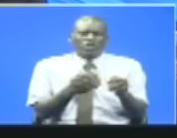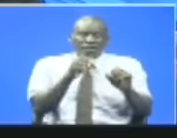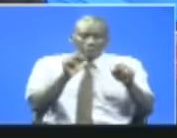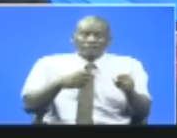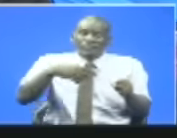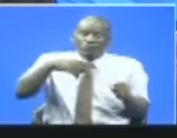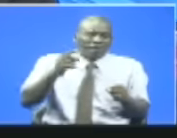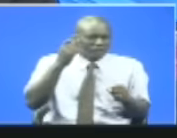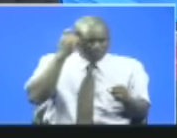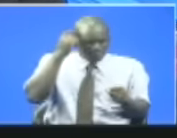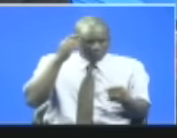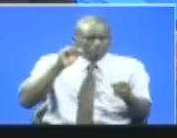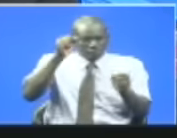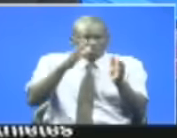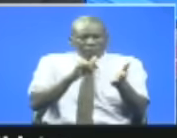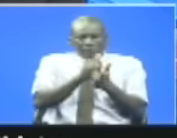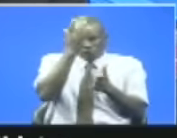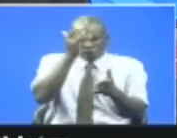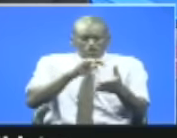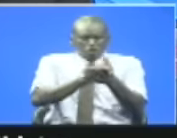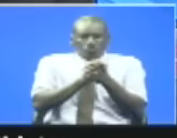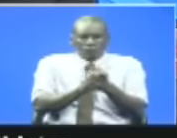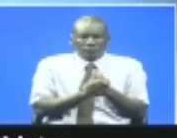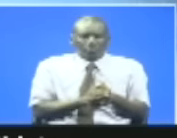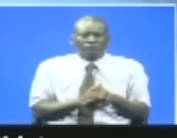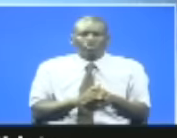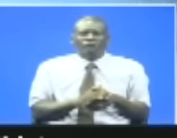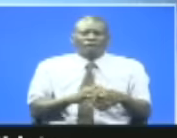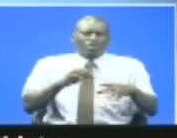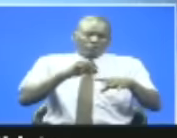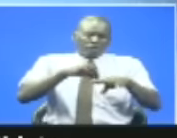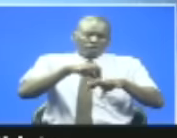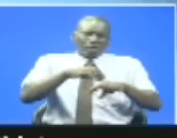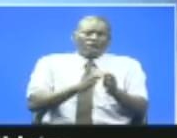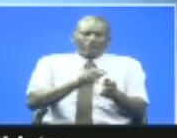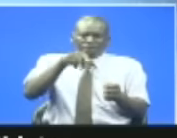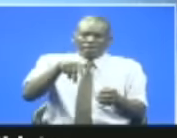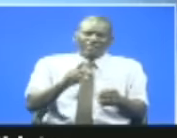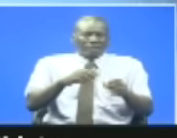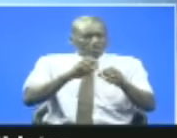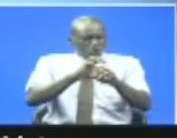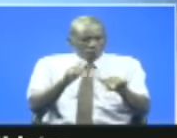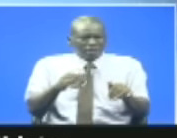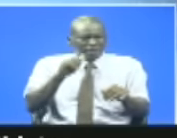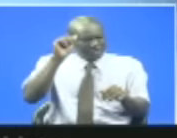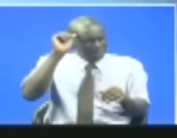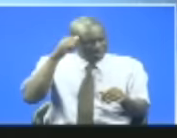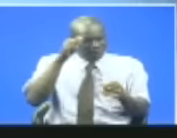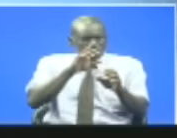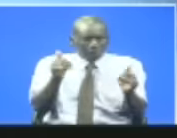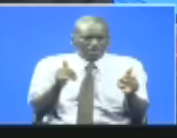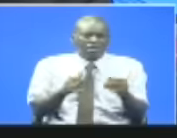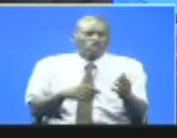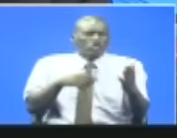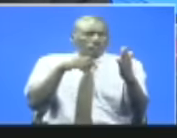like-minded politicians. That's why they're in Jubilee. Why Peter are they in Kenneth Jubilee? And Mike Sonko are like-minded politicians. They're like-minded. The point is this. Just in. The point is,